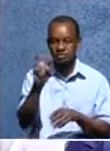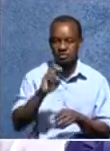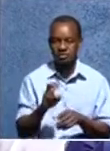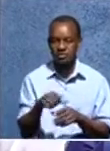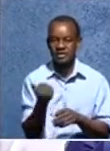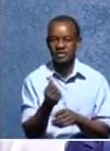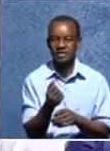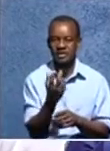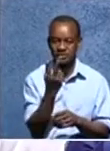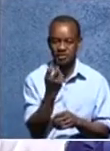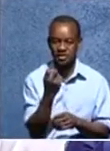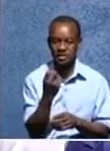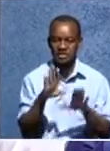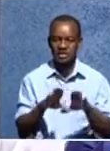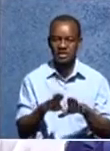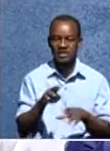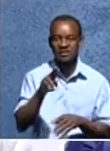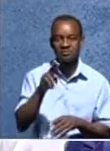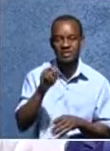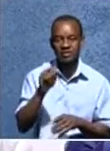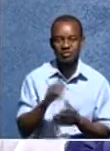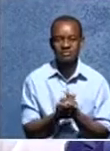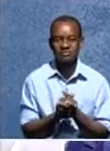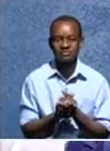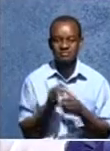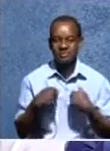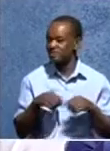in Ondangwa. So we have almost a